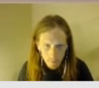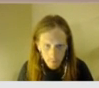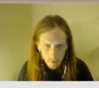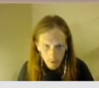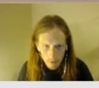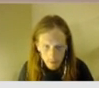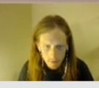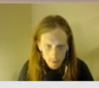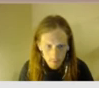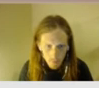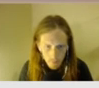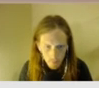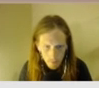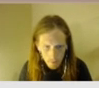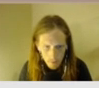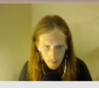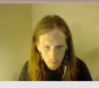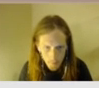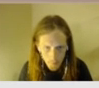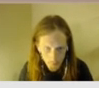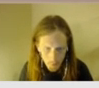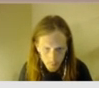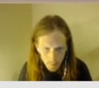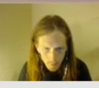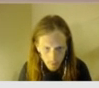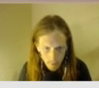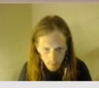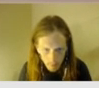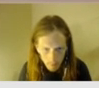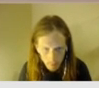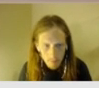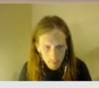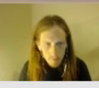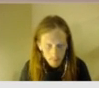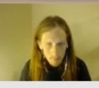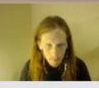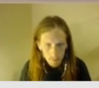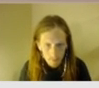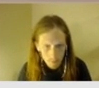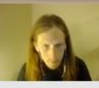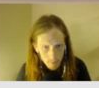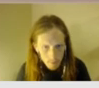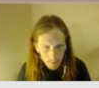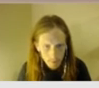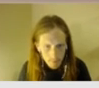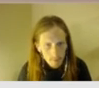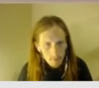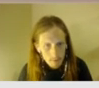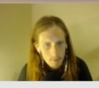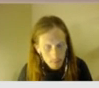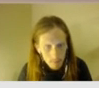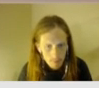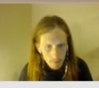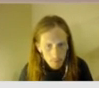UK. I don't even know what his name is, but his YouTube channel is called Negative Feedback, and it's all about film photography. And